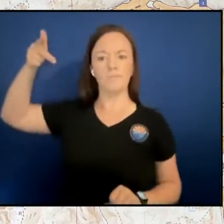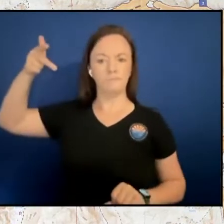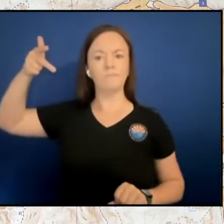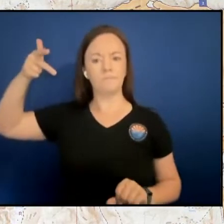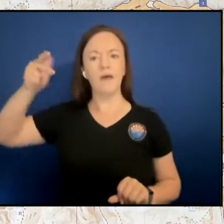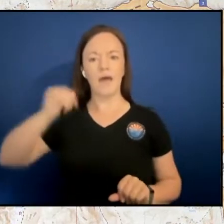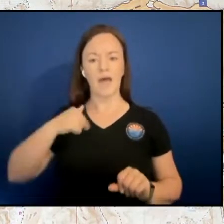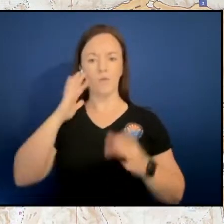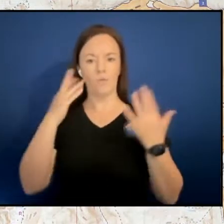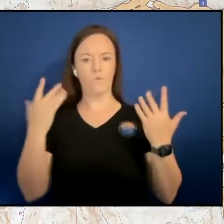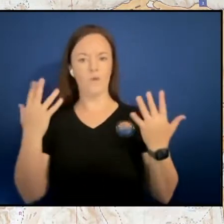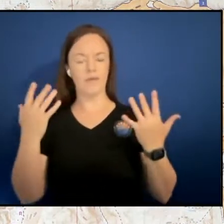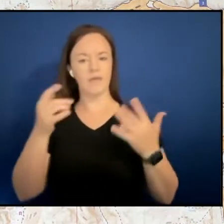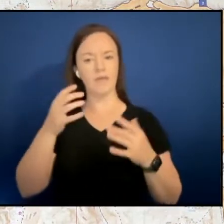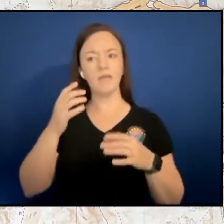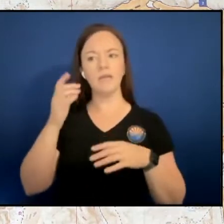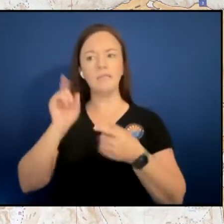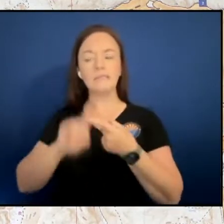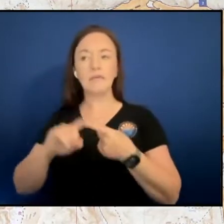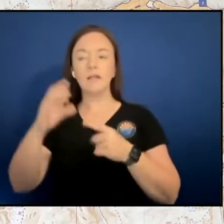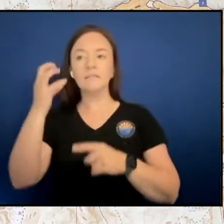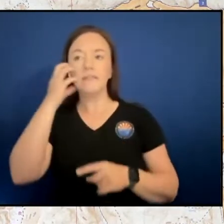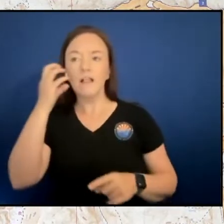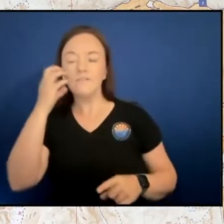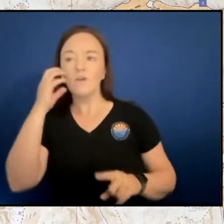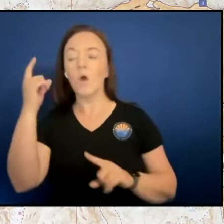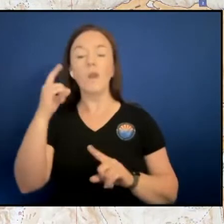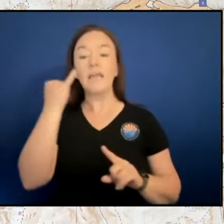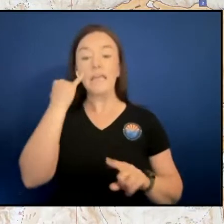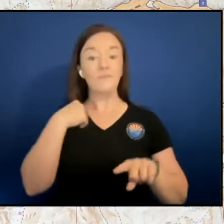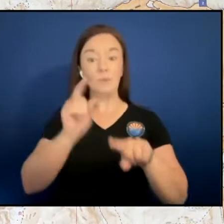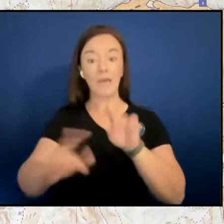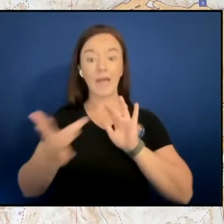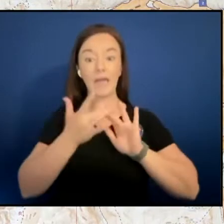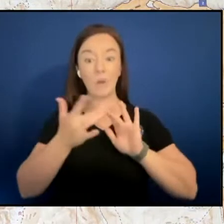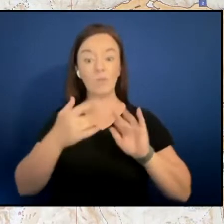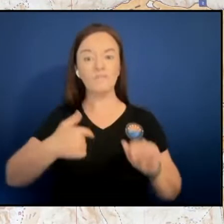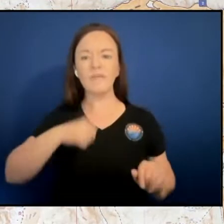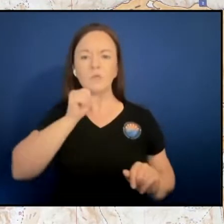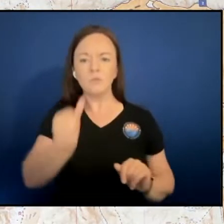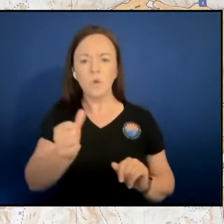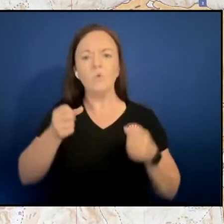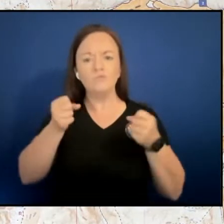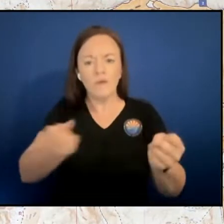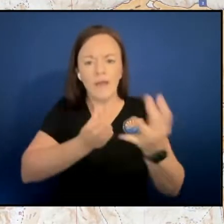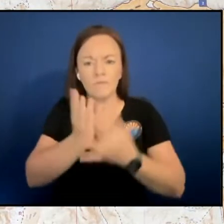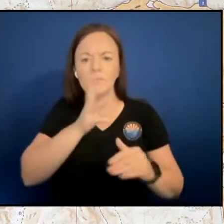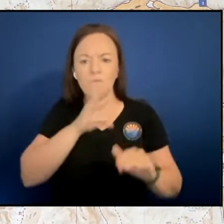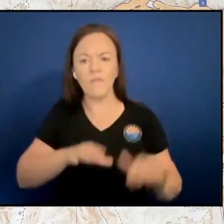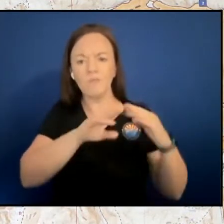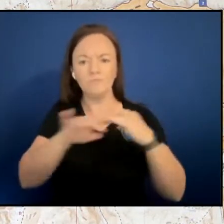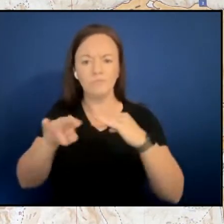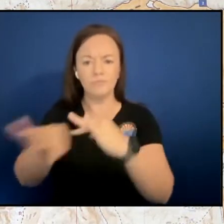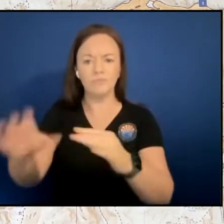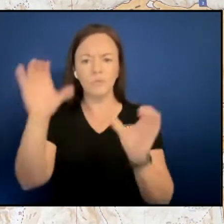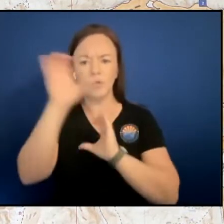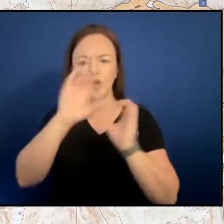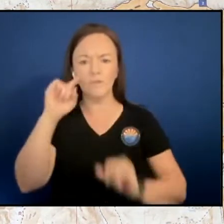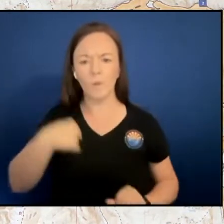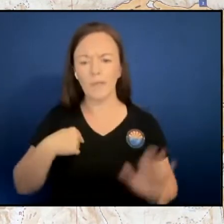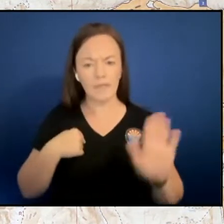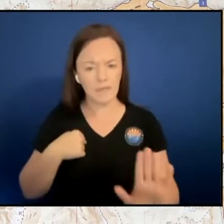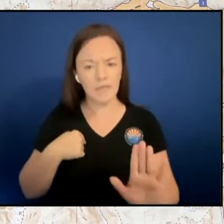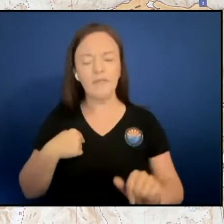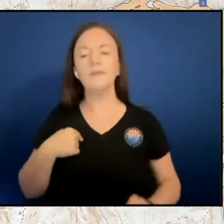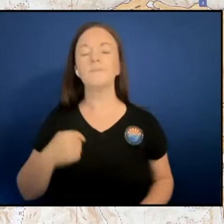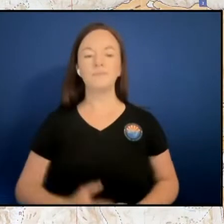situation. And if you can't get a hold of me, don't come driving through the debris flow to come looking for me. You see what I'm saying? So it's not necessarily that